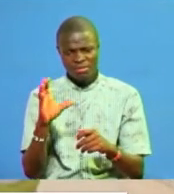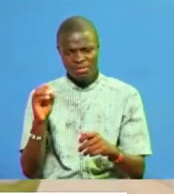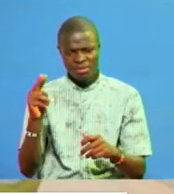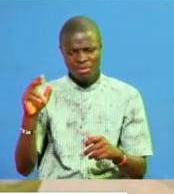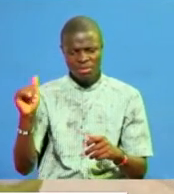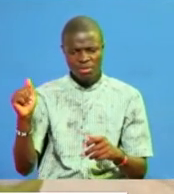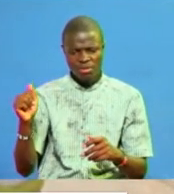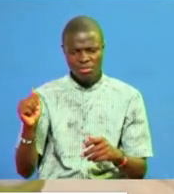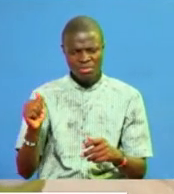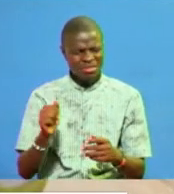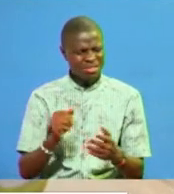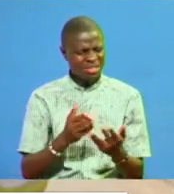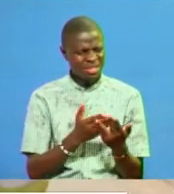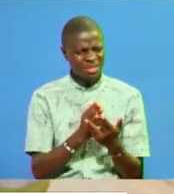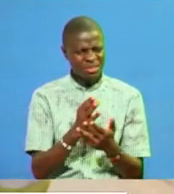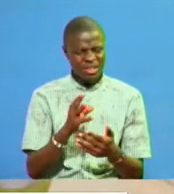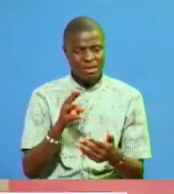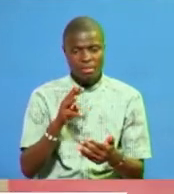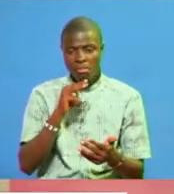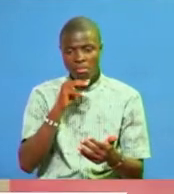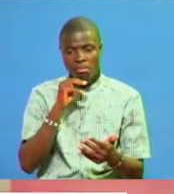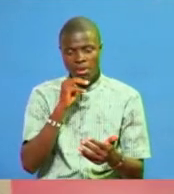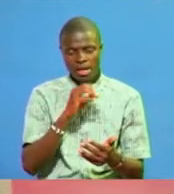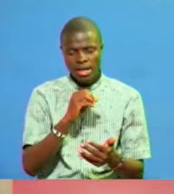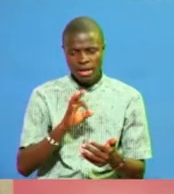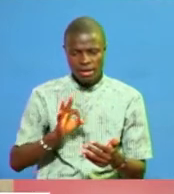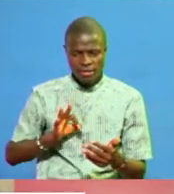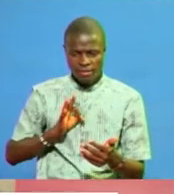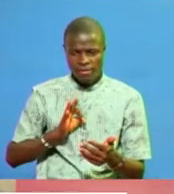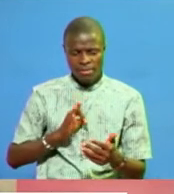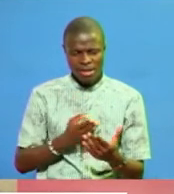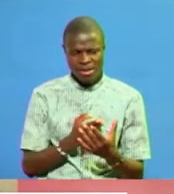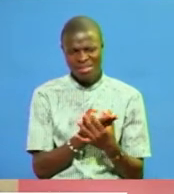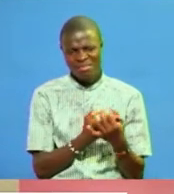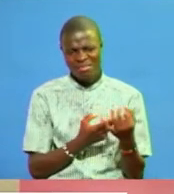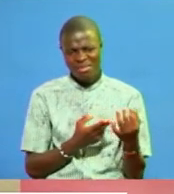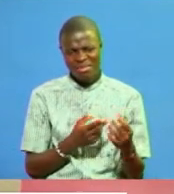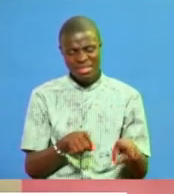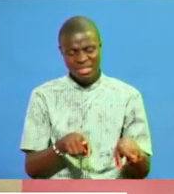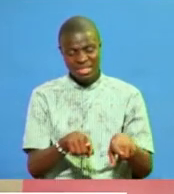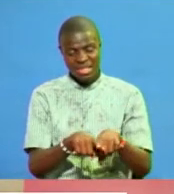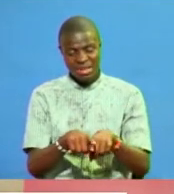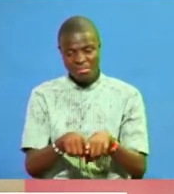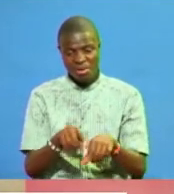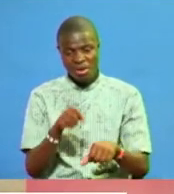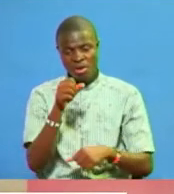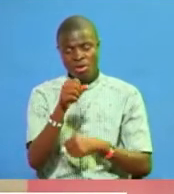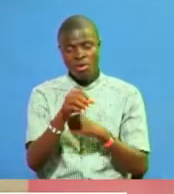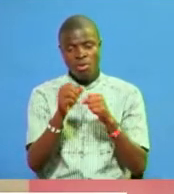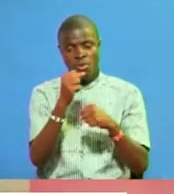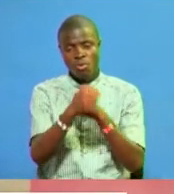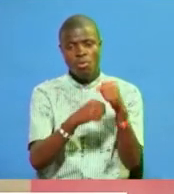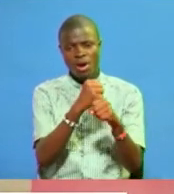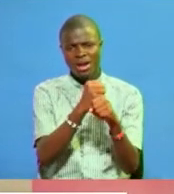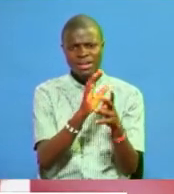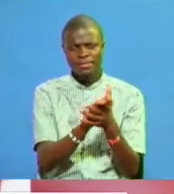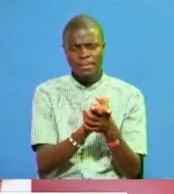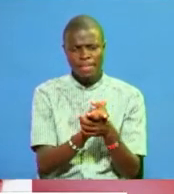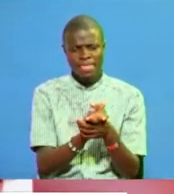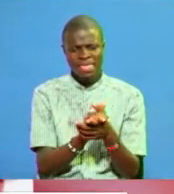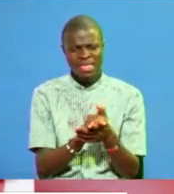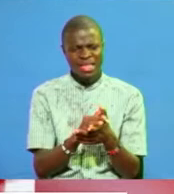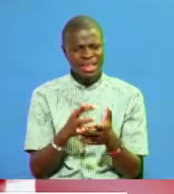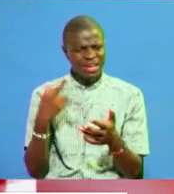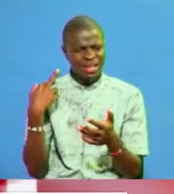use, including the male and female condoms, both used for the same purpose. A recent report by